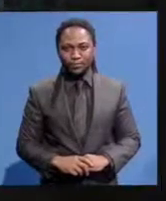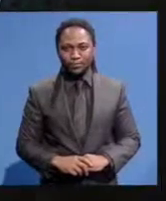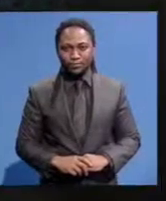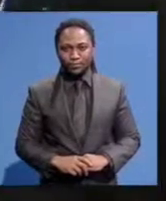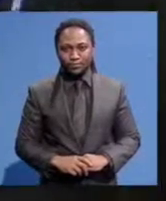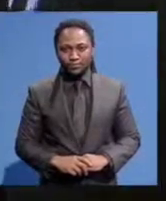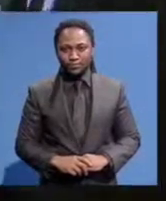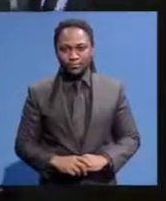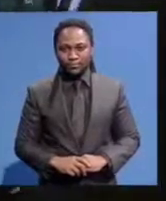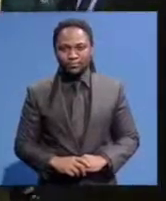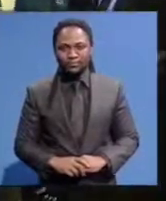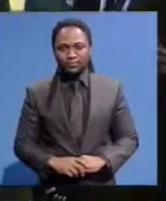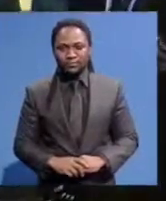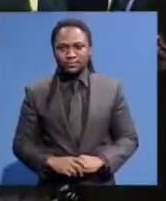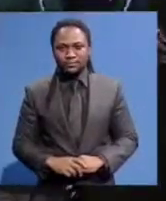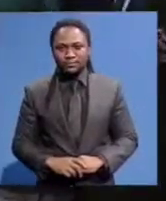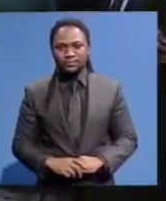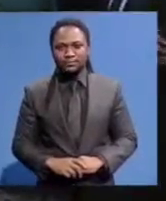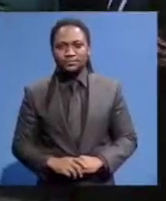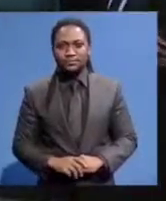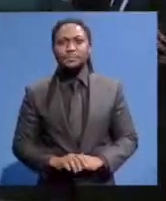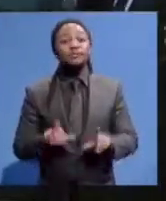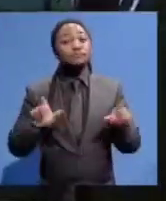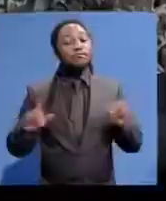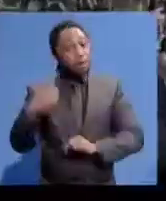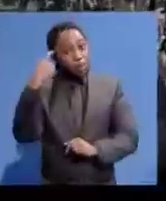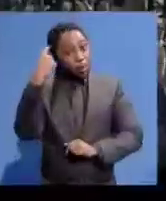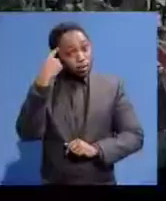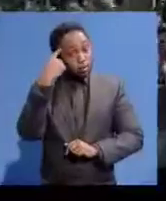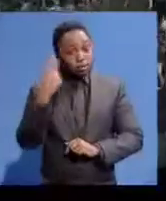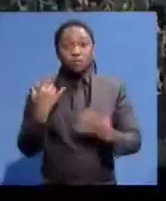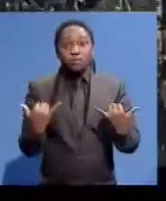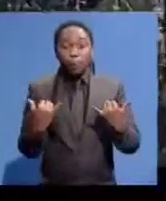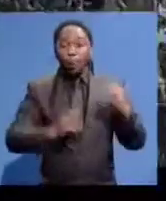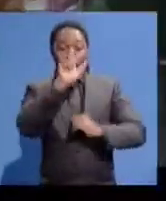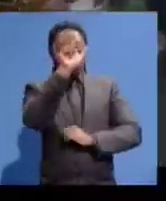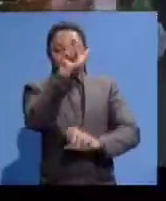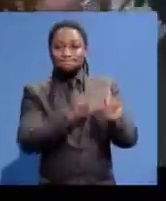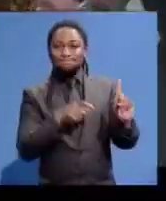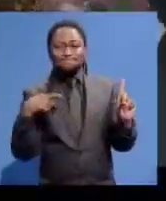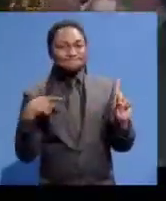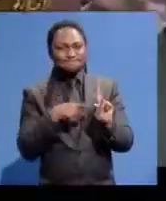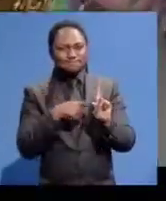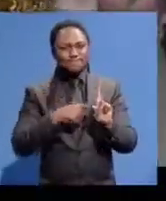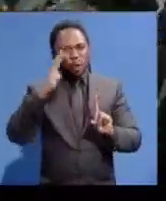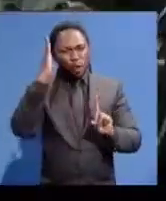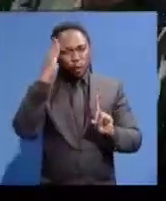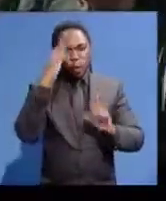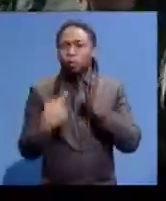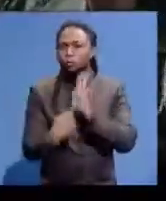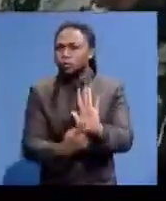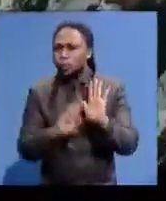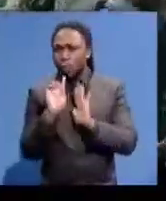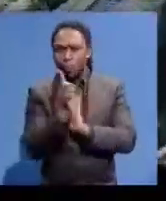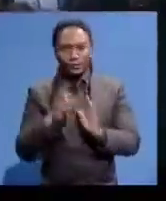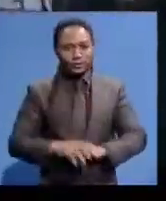Ek dink sy menslikheid en sy bereidwilligheid om dit te vergeet en aan te gaan, min mense het dit. En dat hy die gewys het dat hy deel van